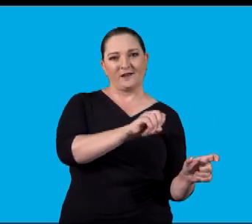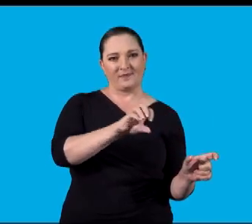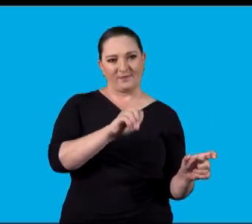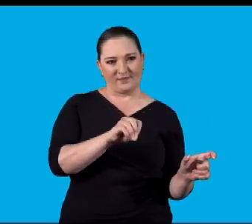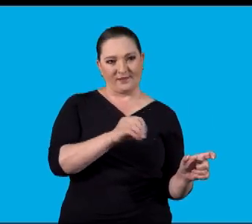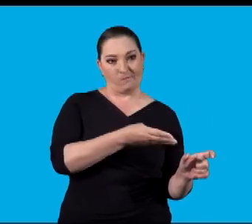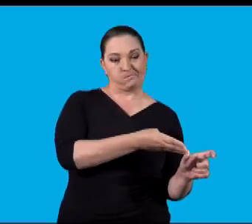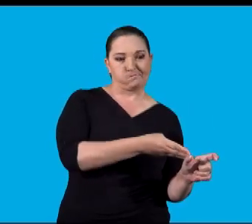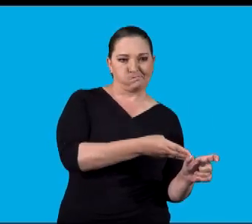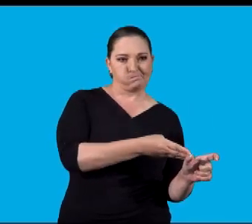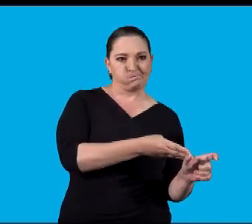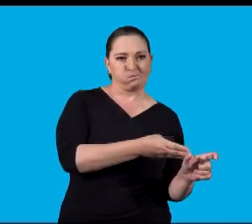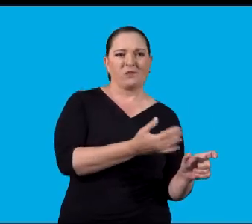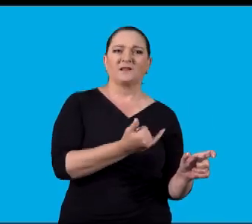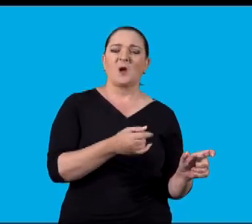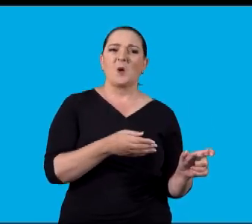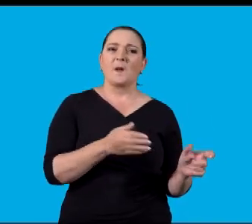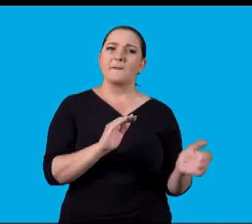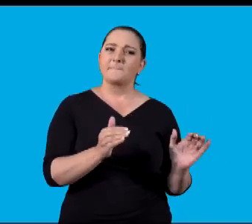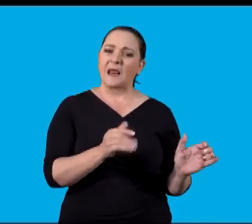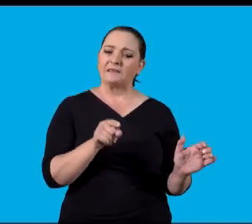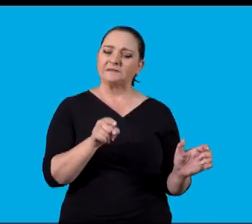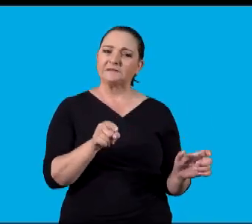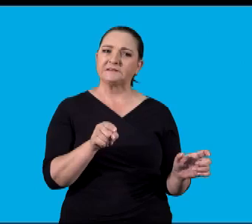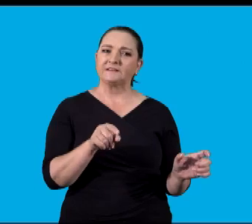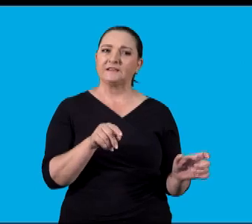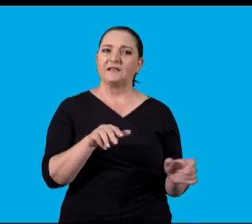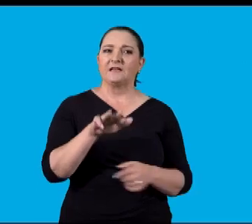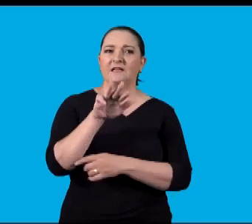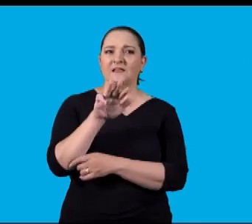9,528,300. And then we have our balance carried down here, which is